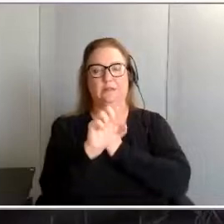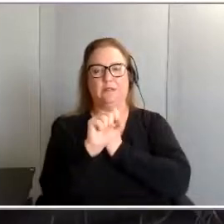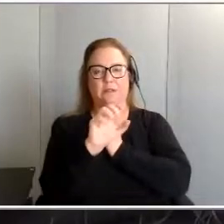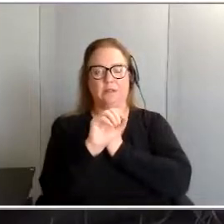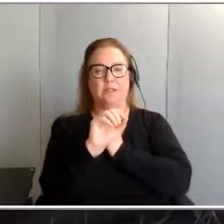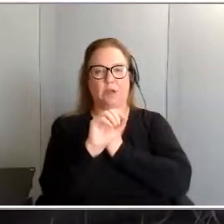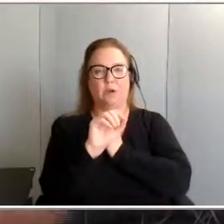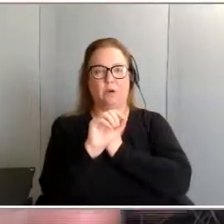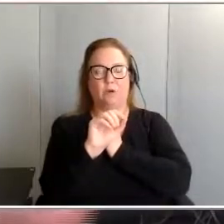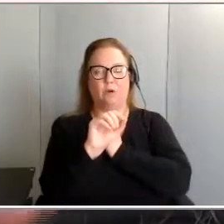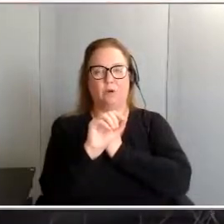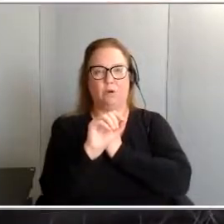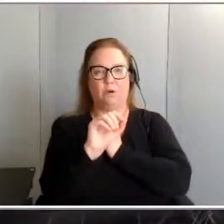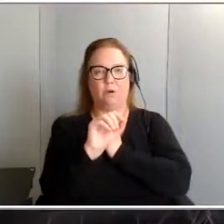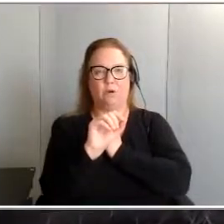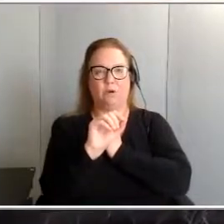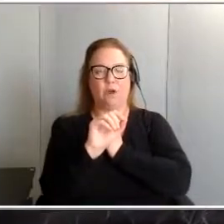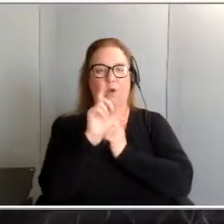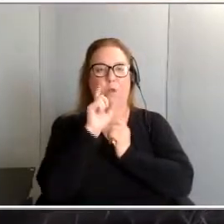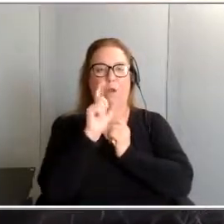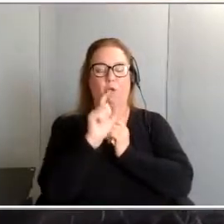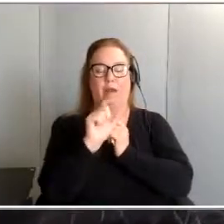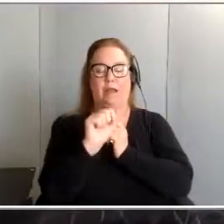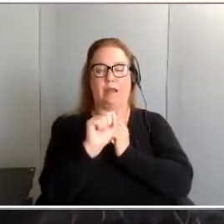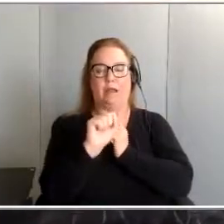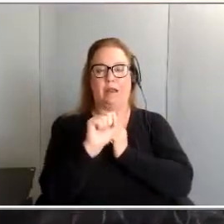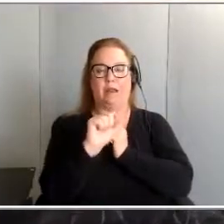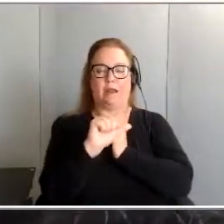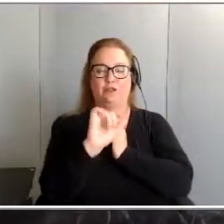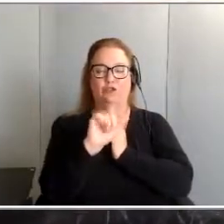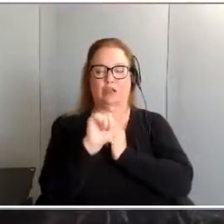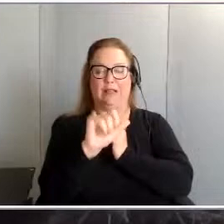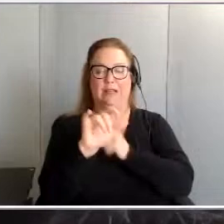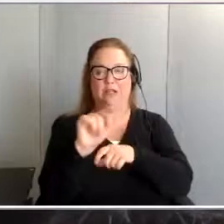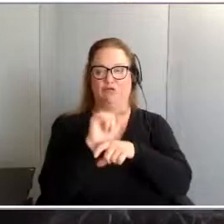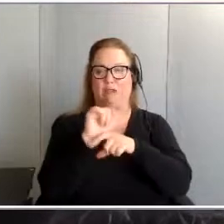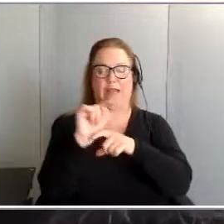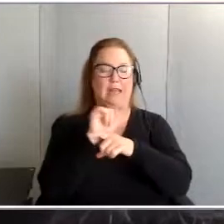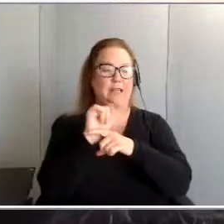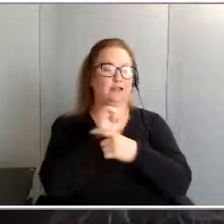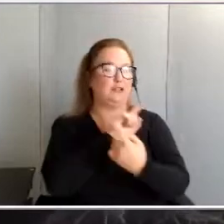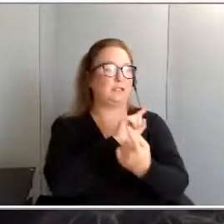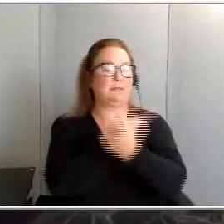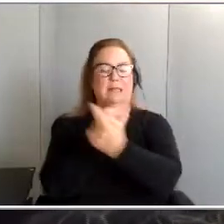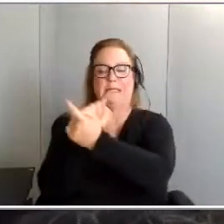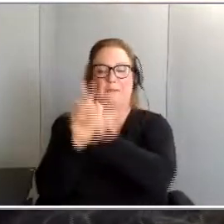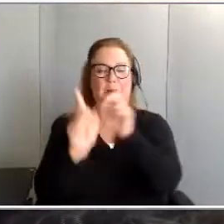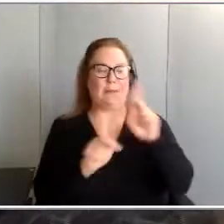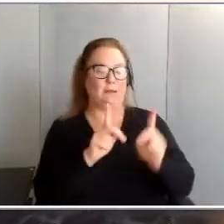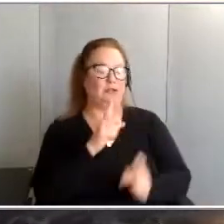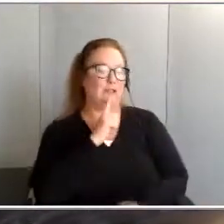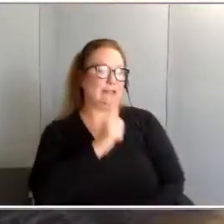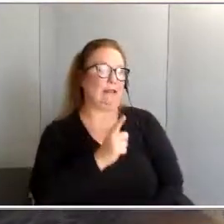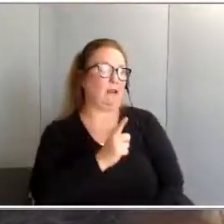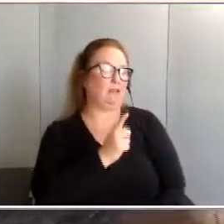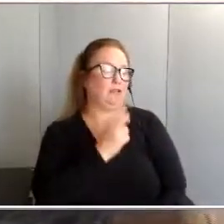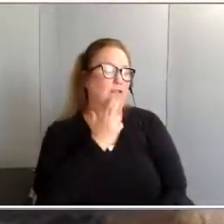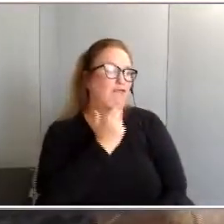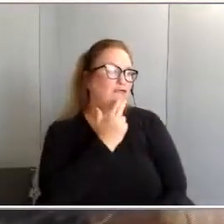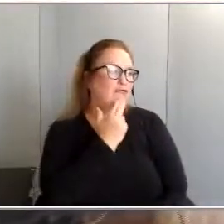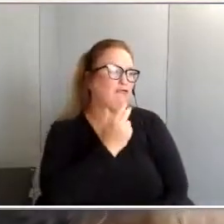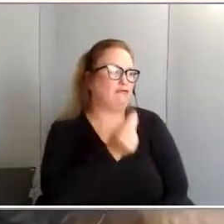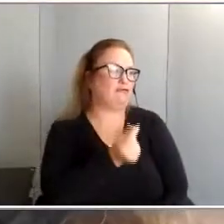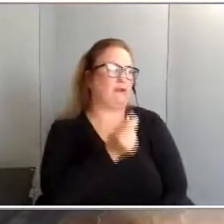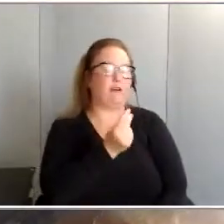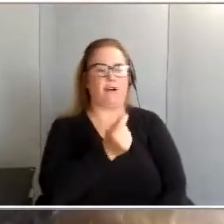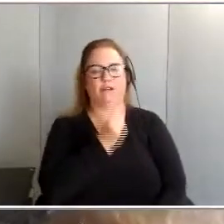consequently, we were at agility training, and she goes around and greets all the people, and they would say, "Oh, she's such a cute little dog. She's so